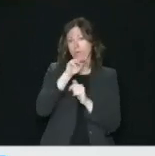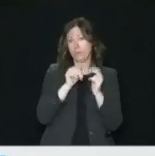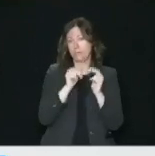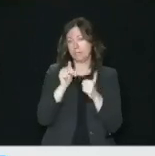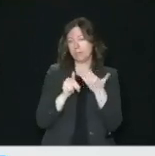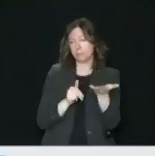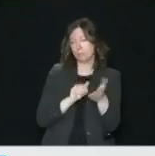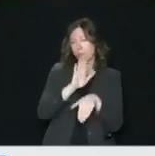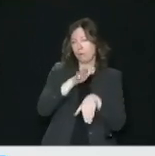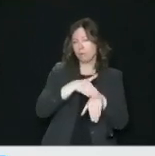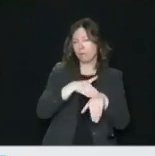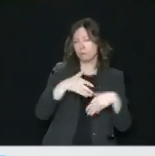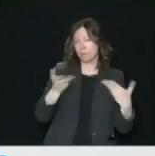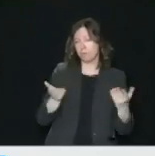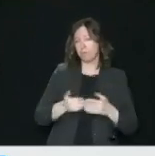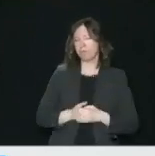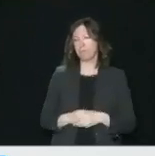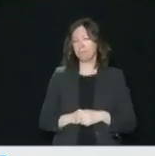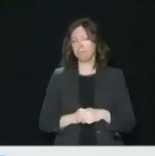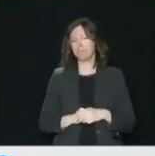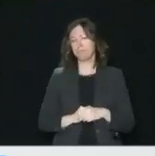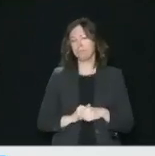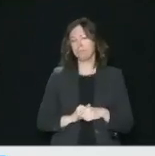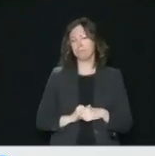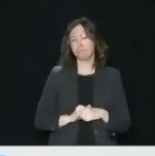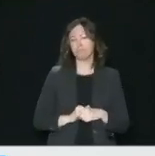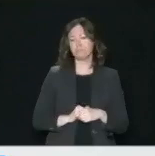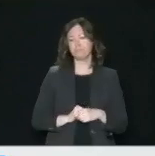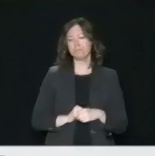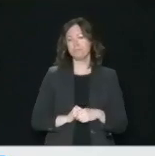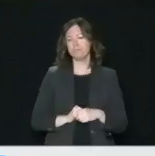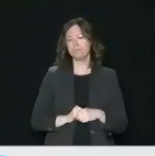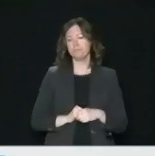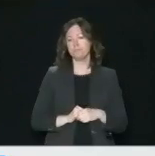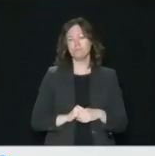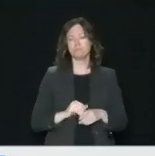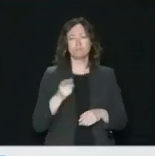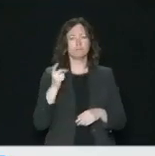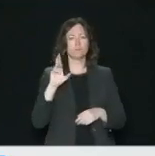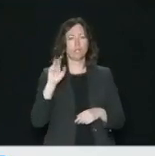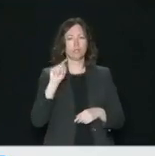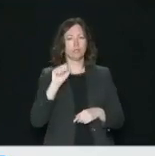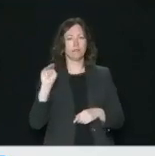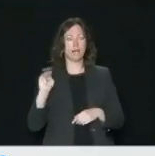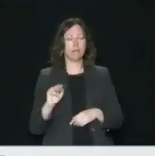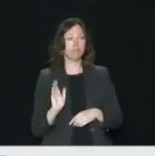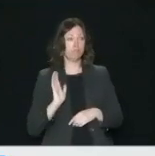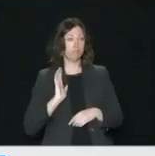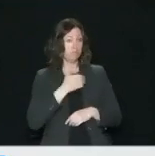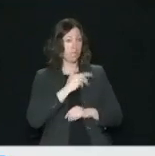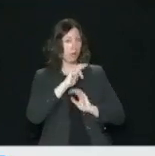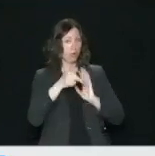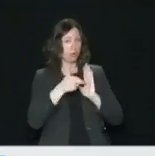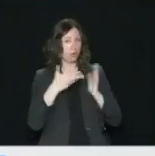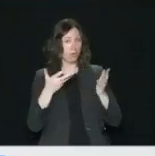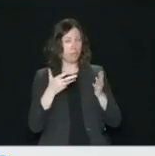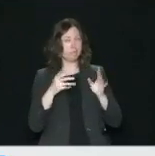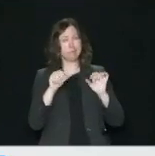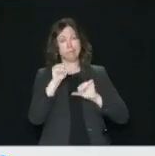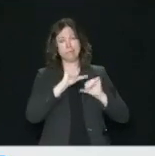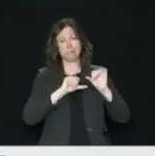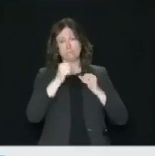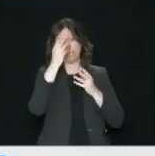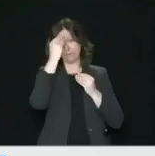with our experience in Canada, we have seen that we've taken good advantage